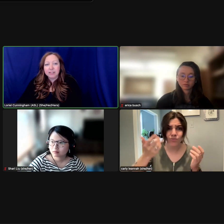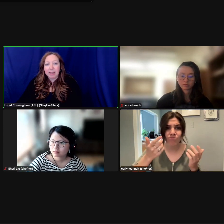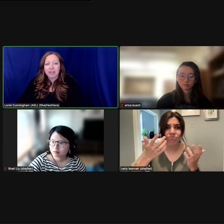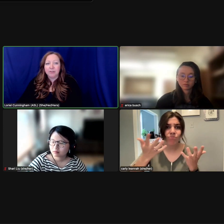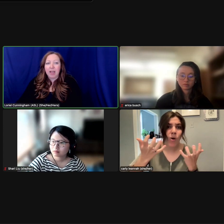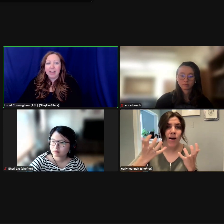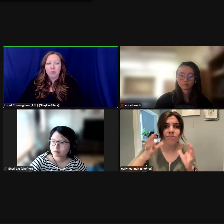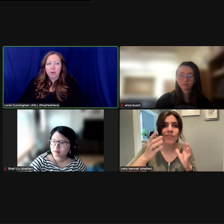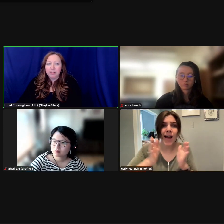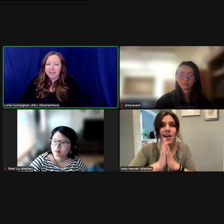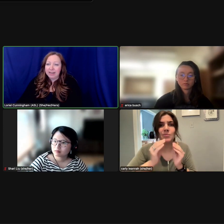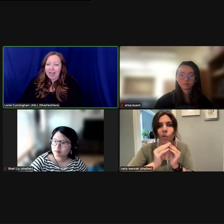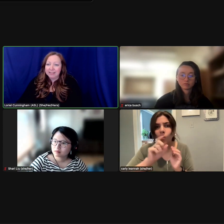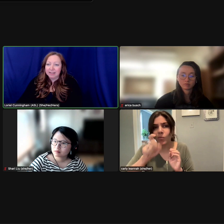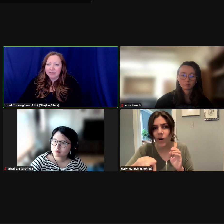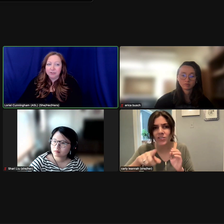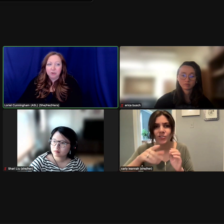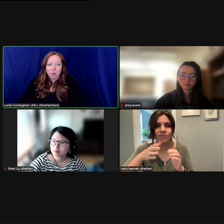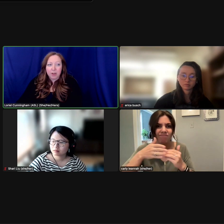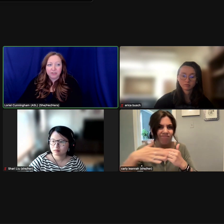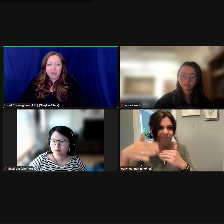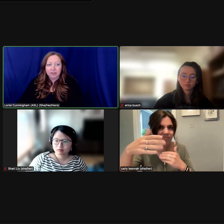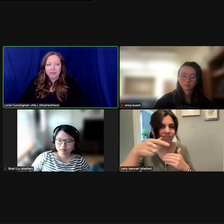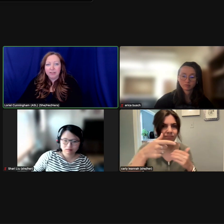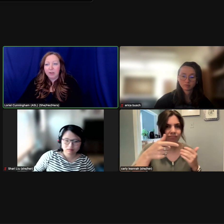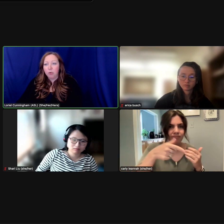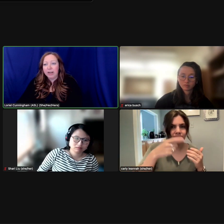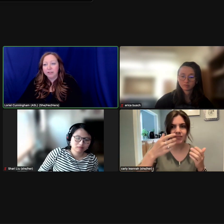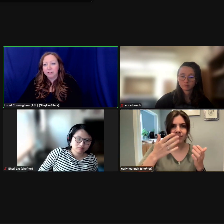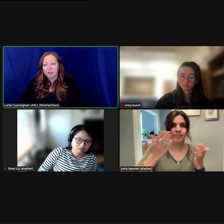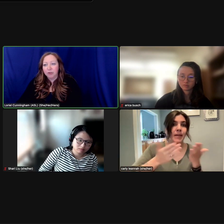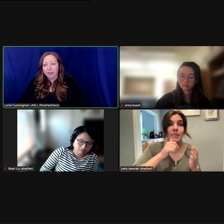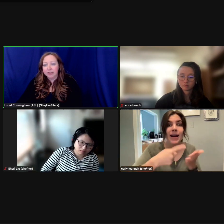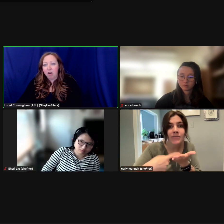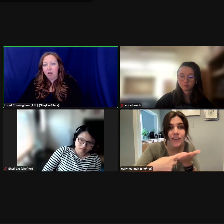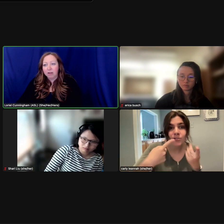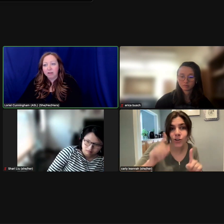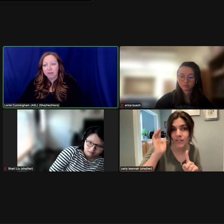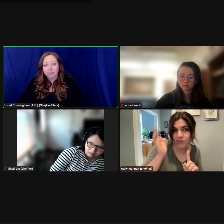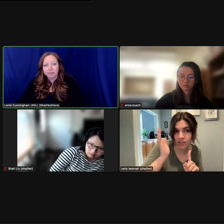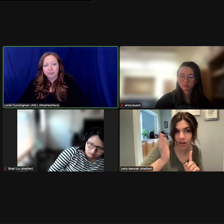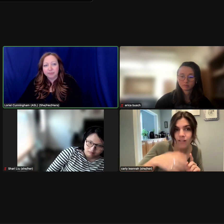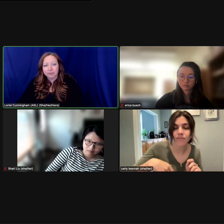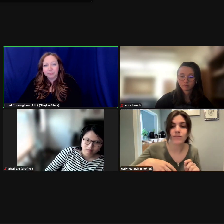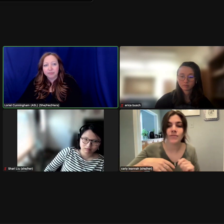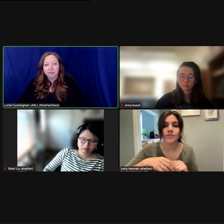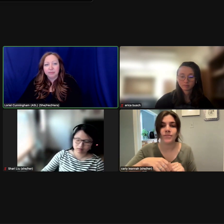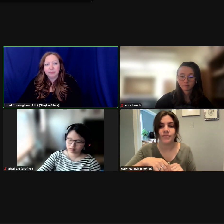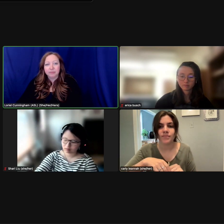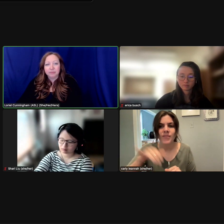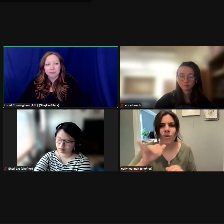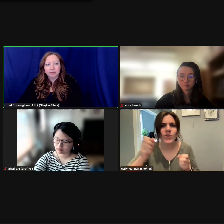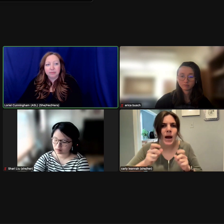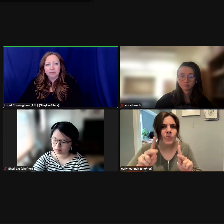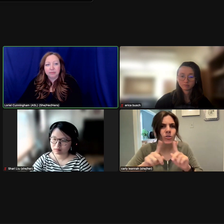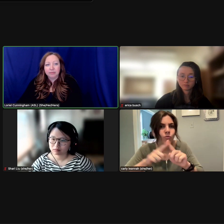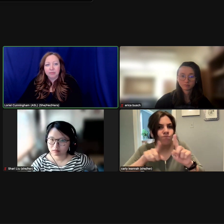This is a space for anyone to ask additional questions that weren't answered during the talk,